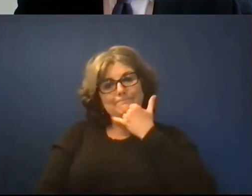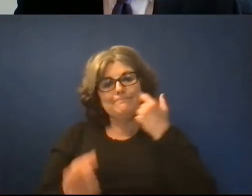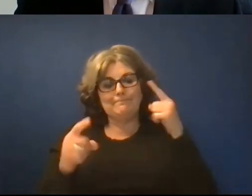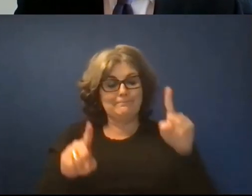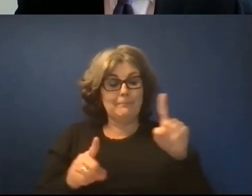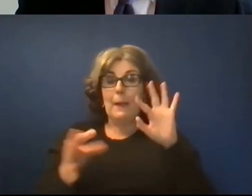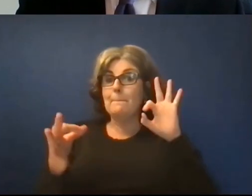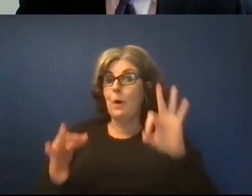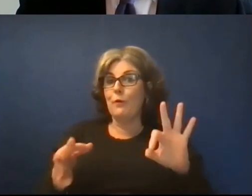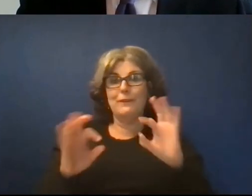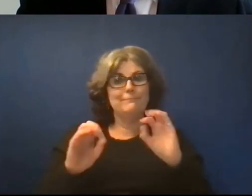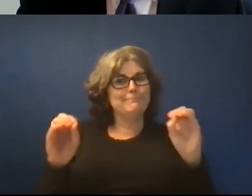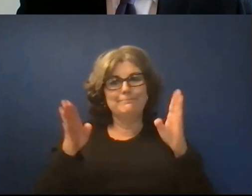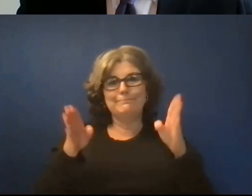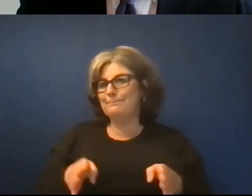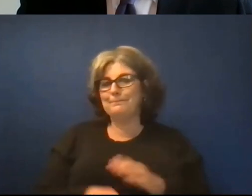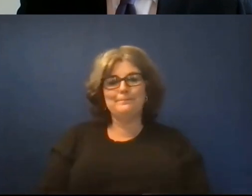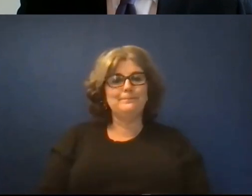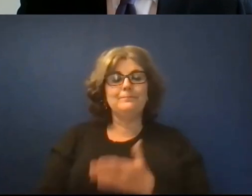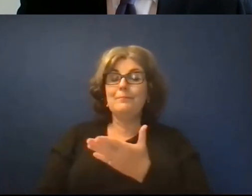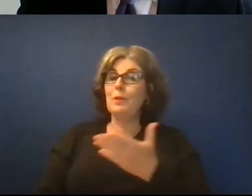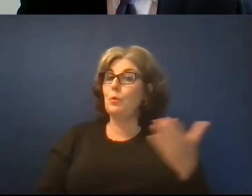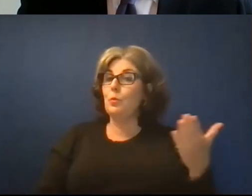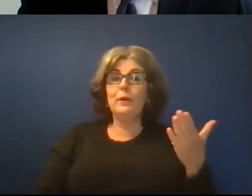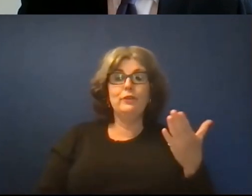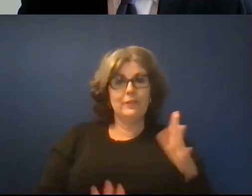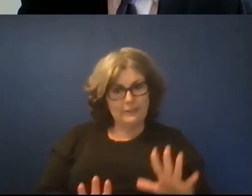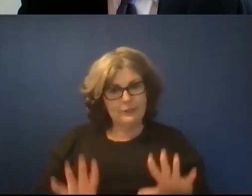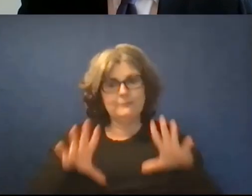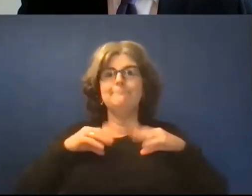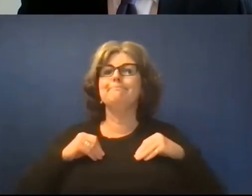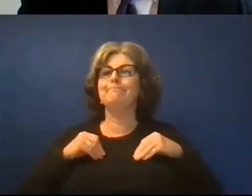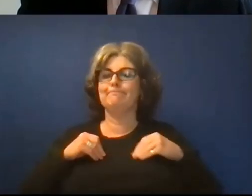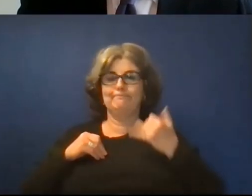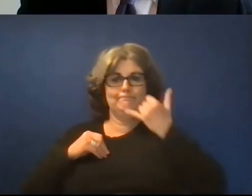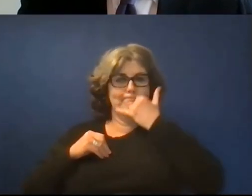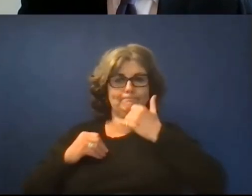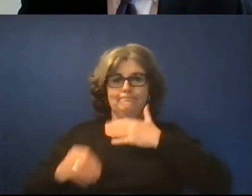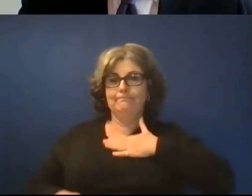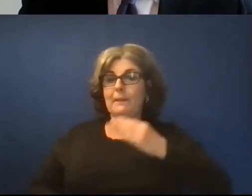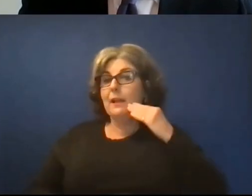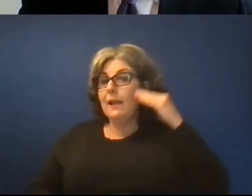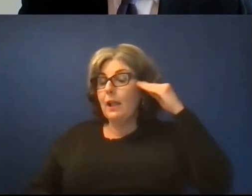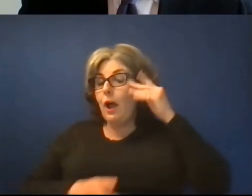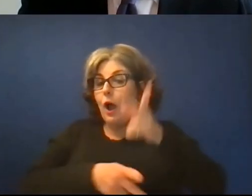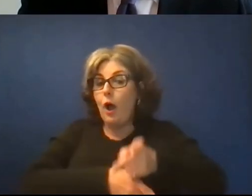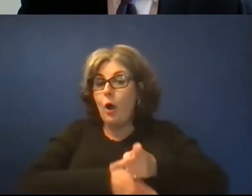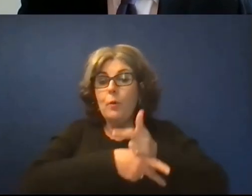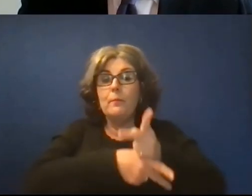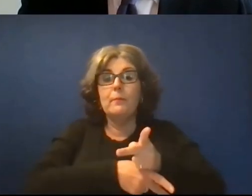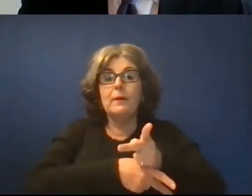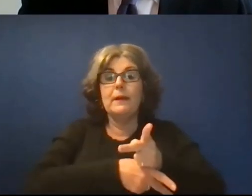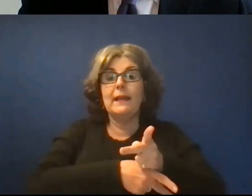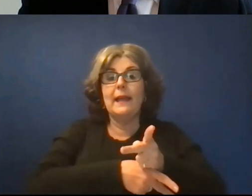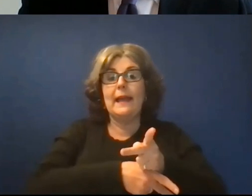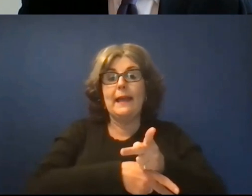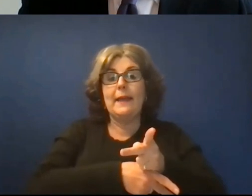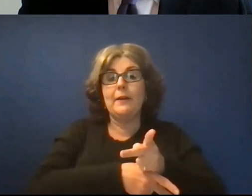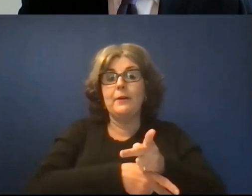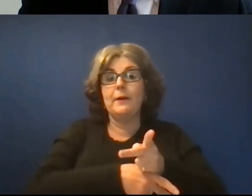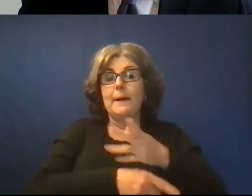Nobody's perfect. We just have to own up to it. In home care, especially with the field that I'm